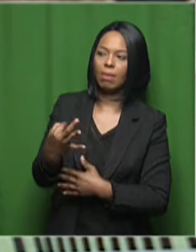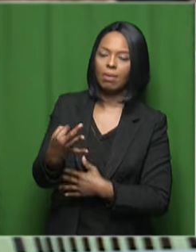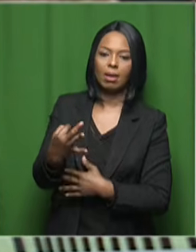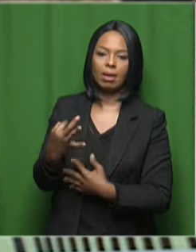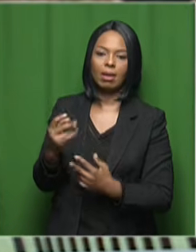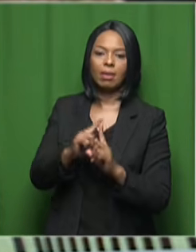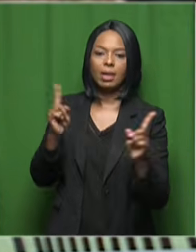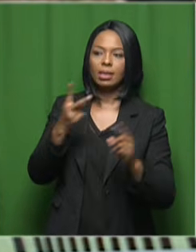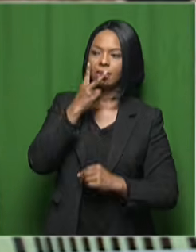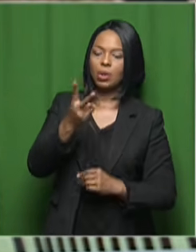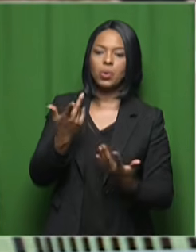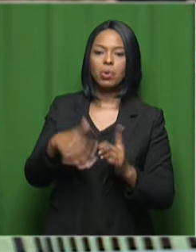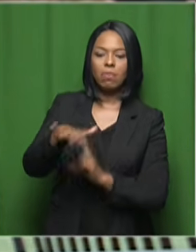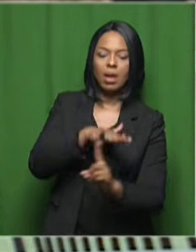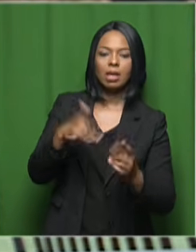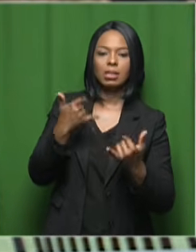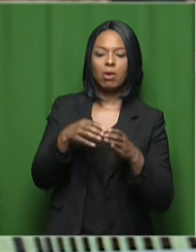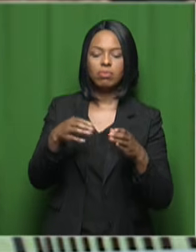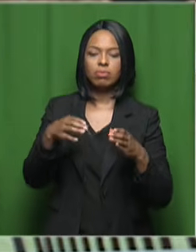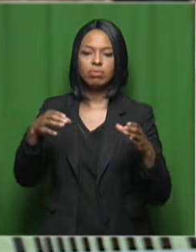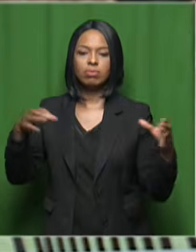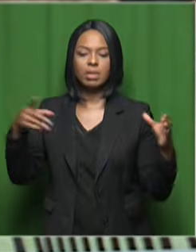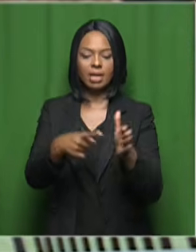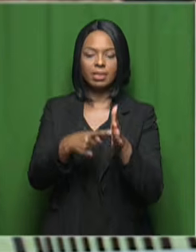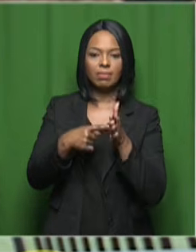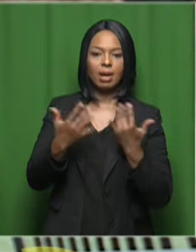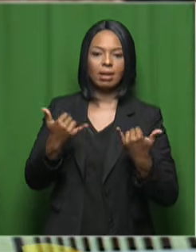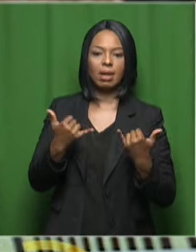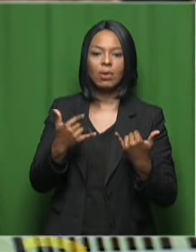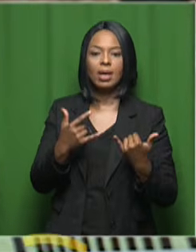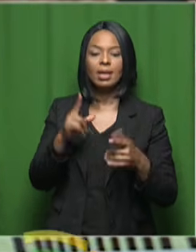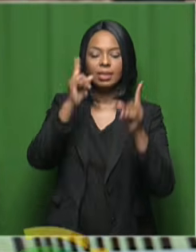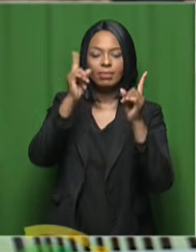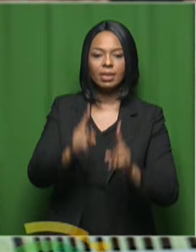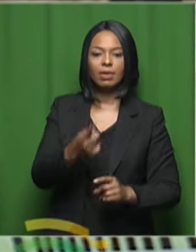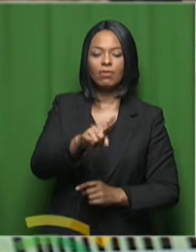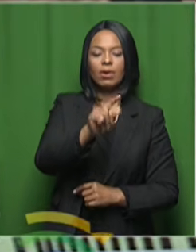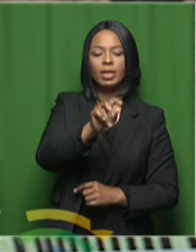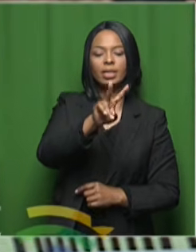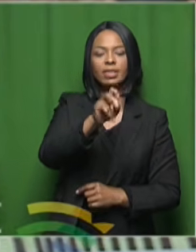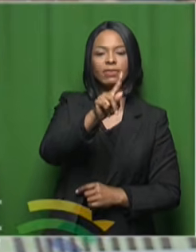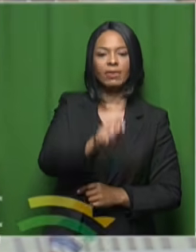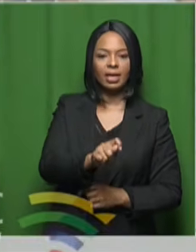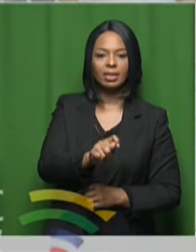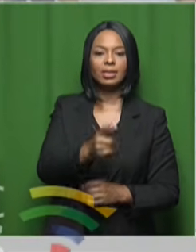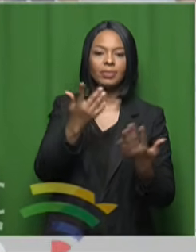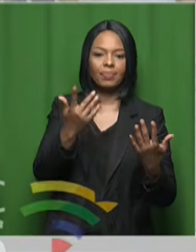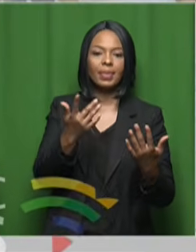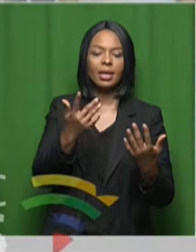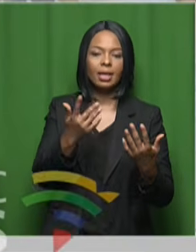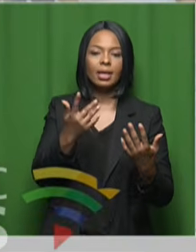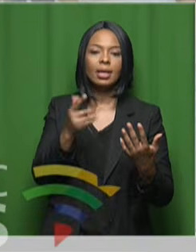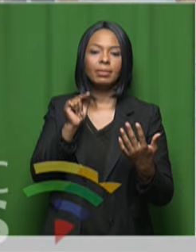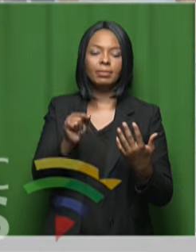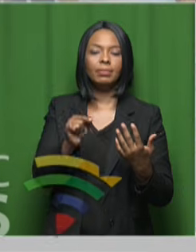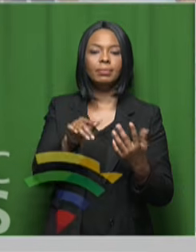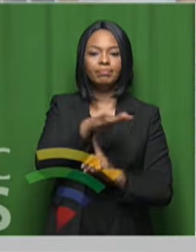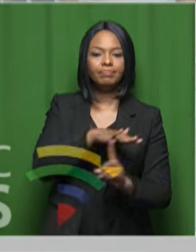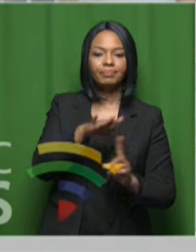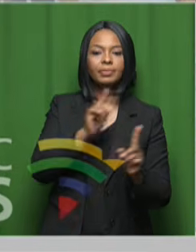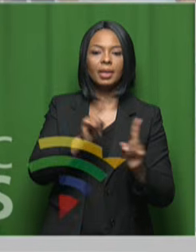to increase, especially for the TVET area and the NSFAS funding as it continues to increase. However,